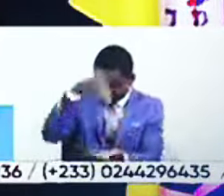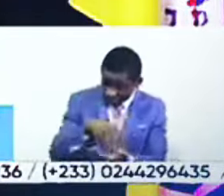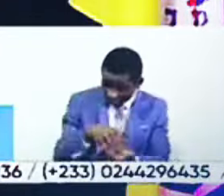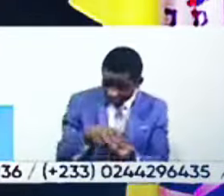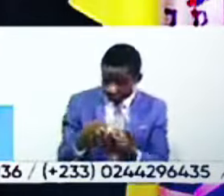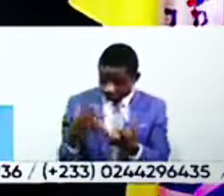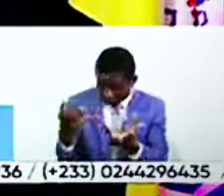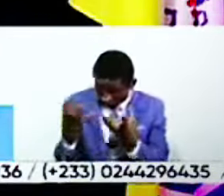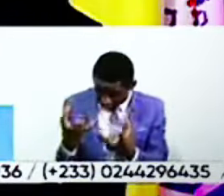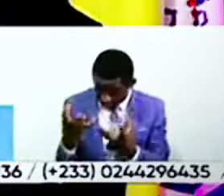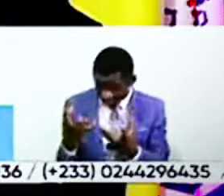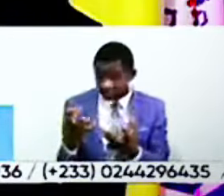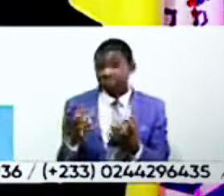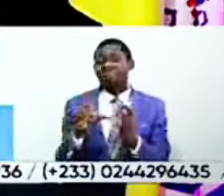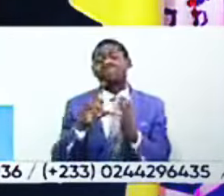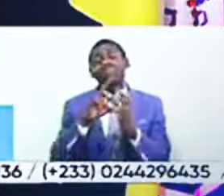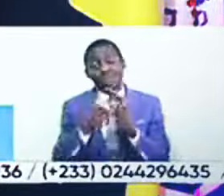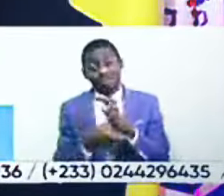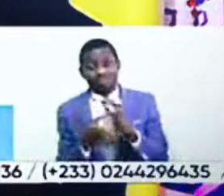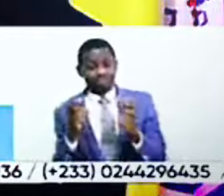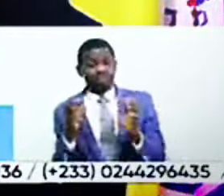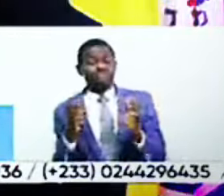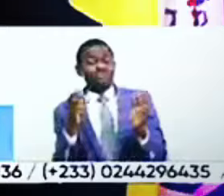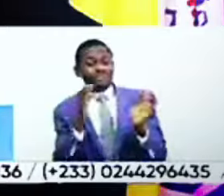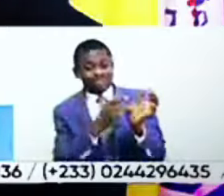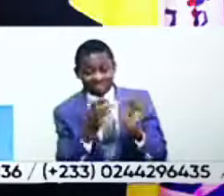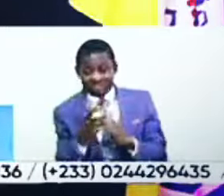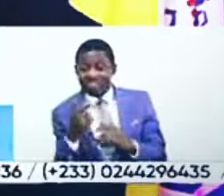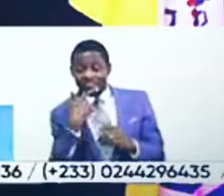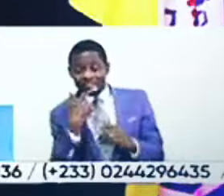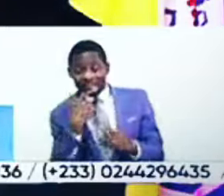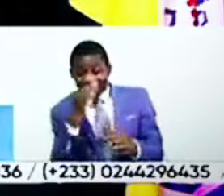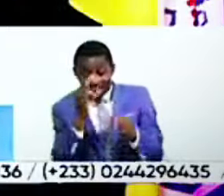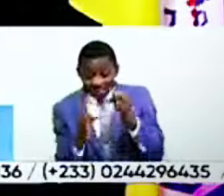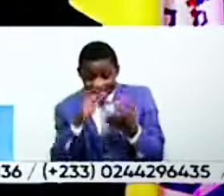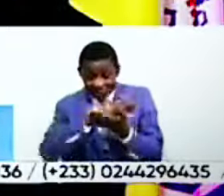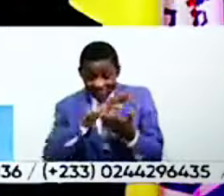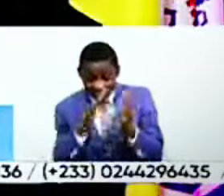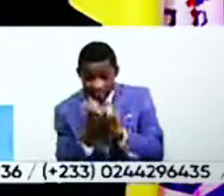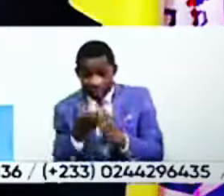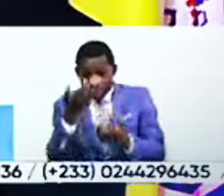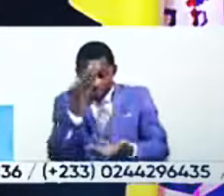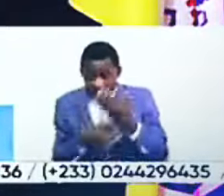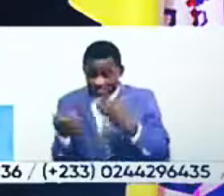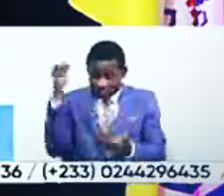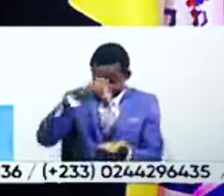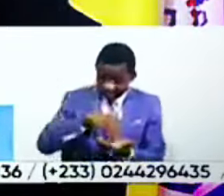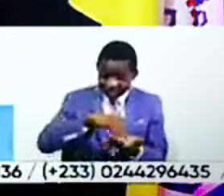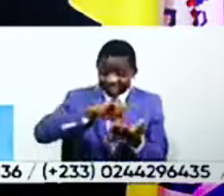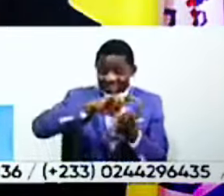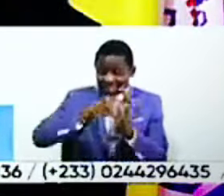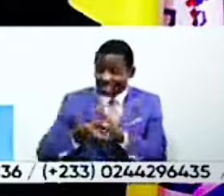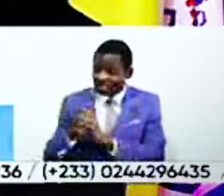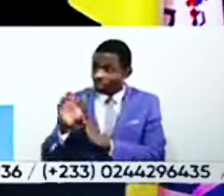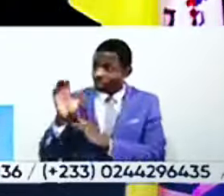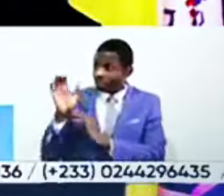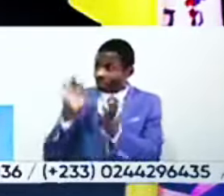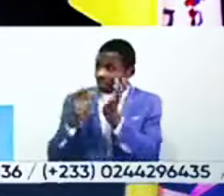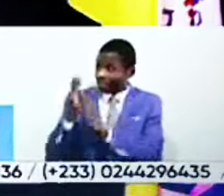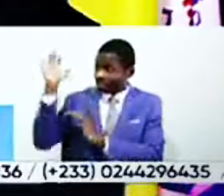again, and my life come into you, you produce the same effect.